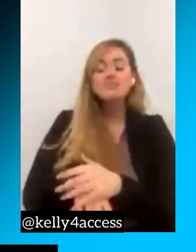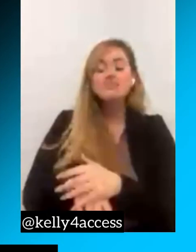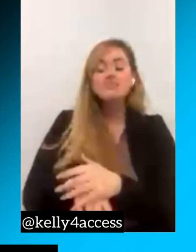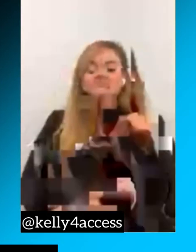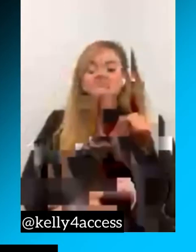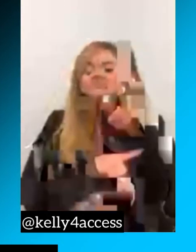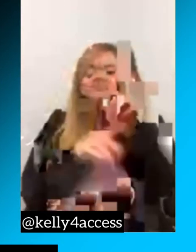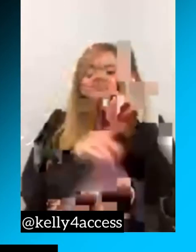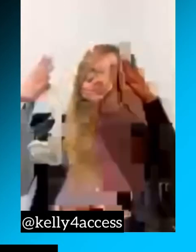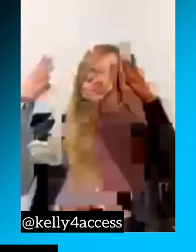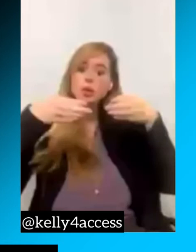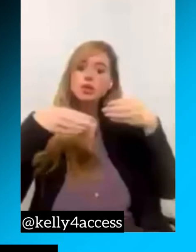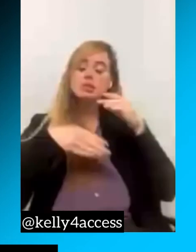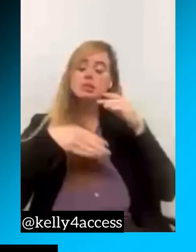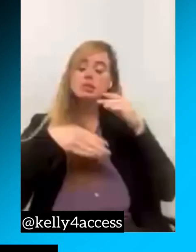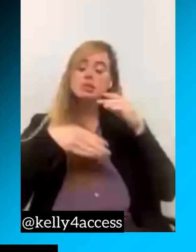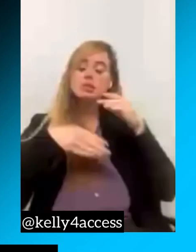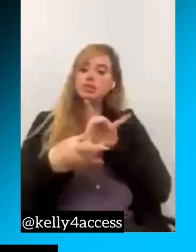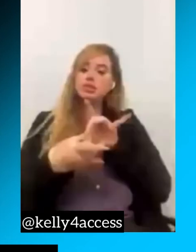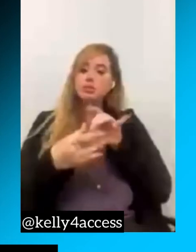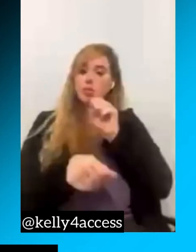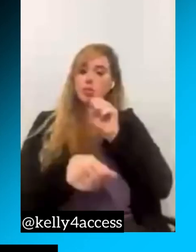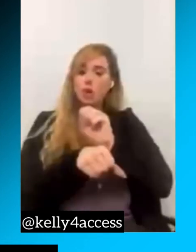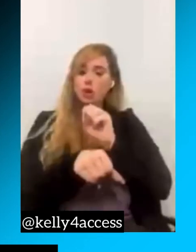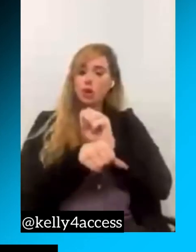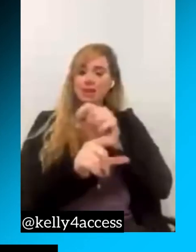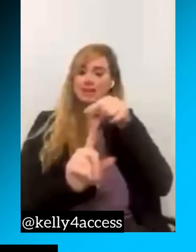necessarily on the structure.